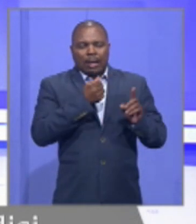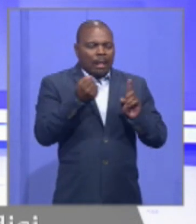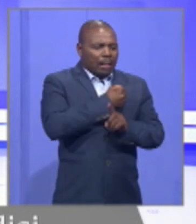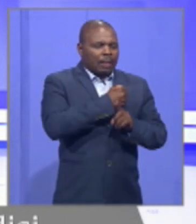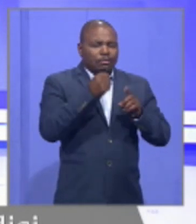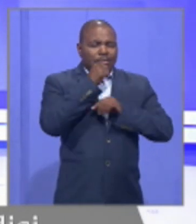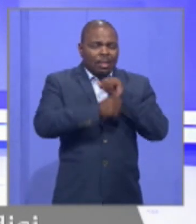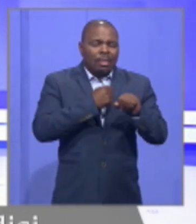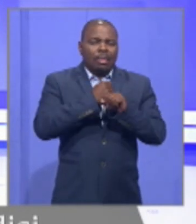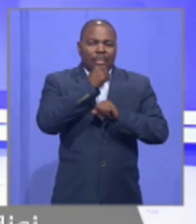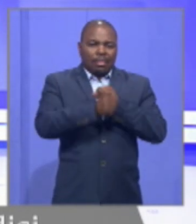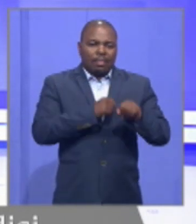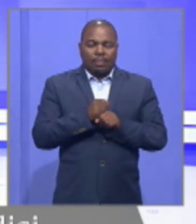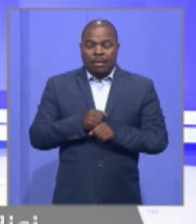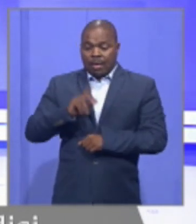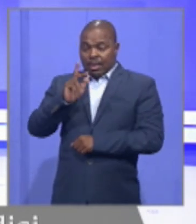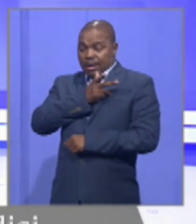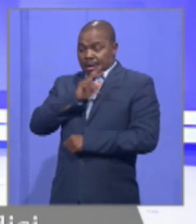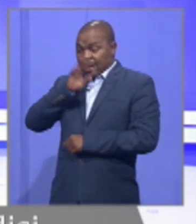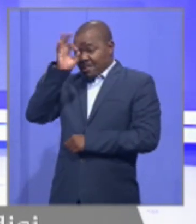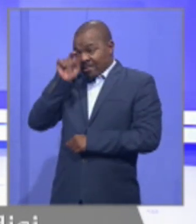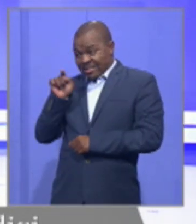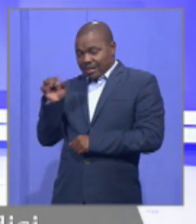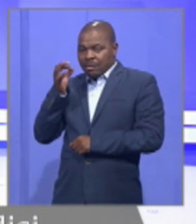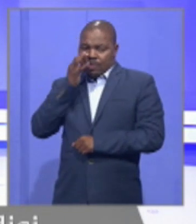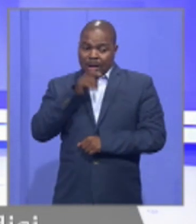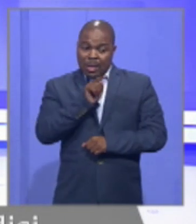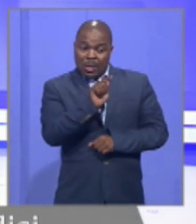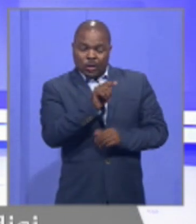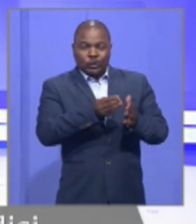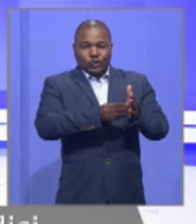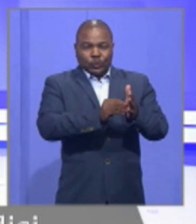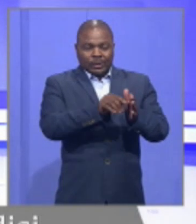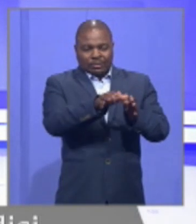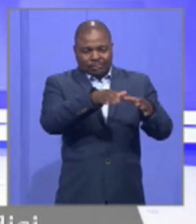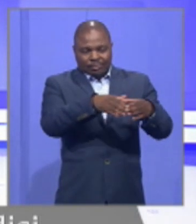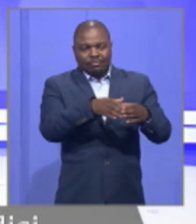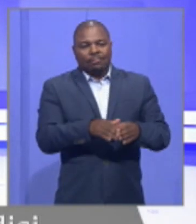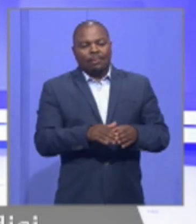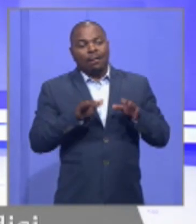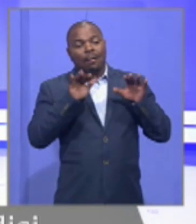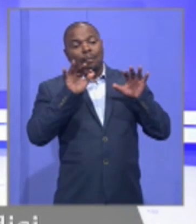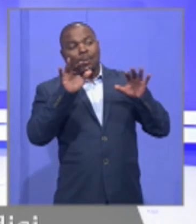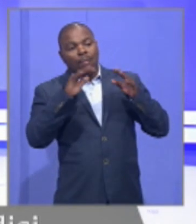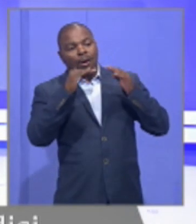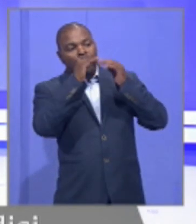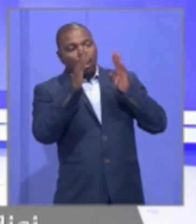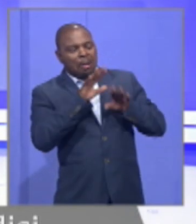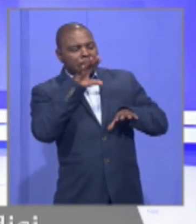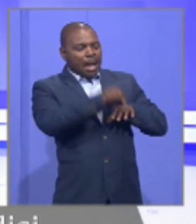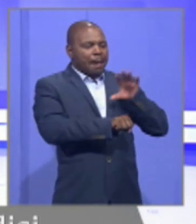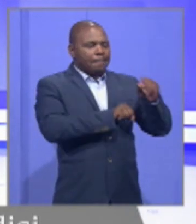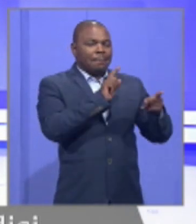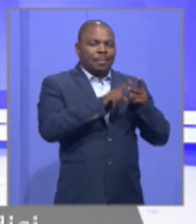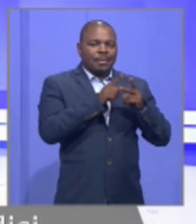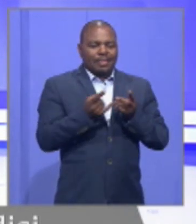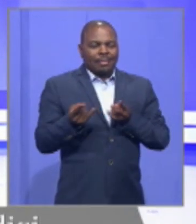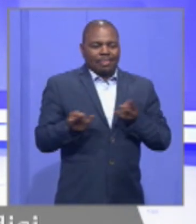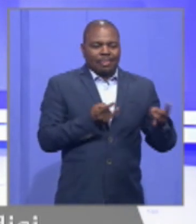jaanong. Mapodisa kwa KwaZulu-Natal a re segongwana seo gape se itsege ka go gapa magae a batho le go a dirisetsa kgwebo